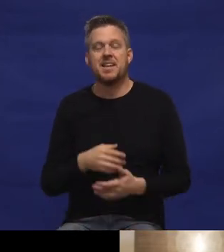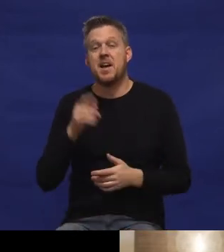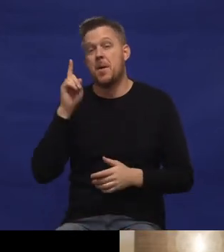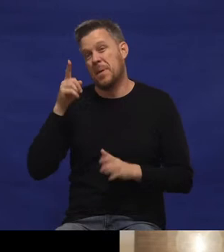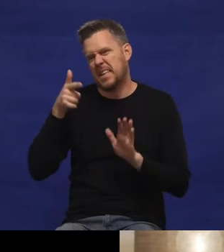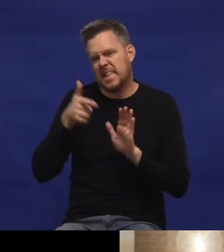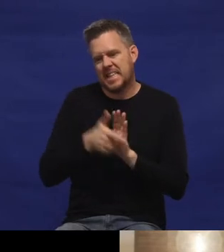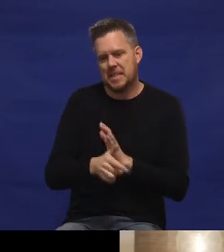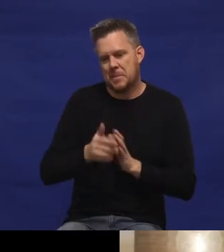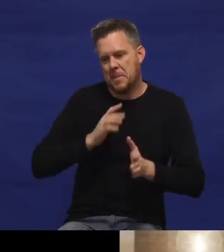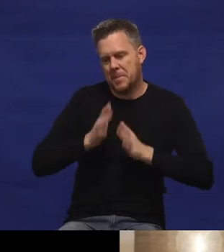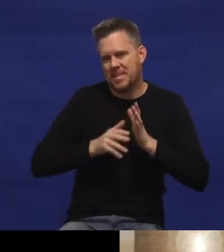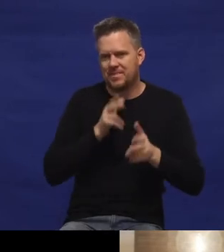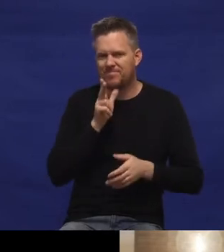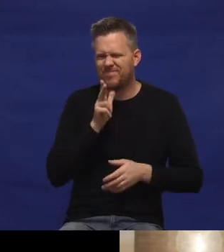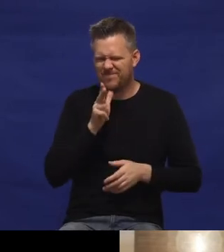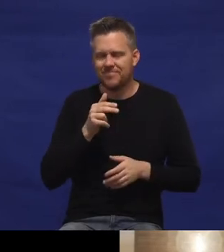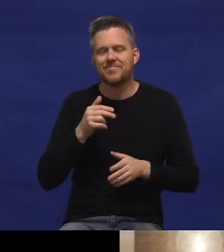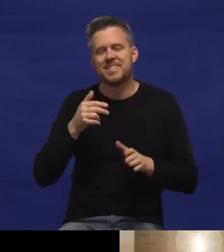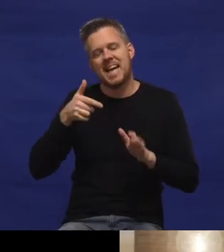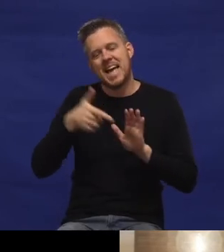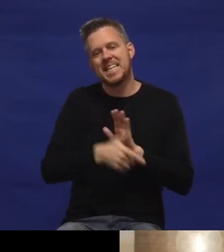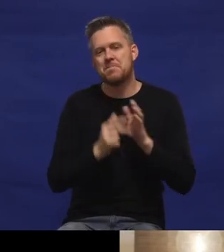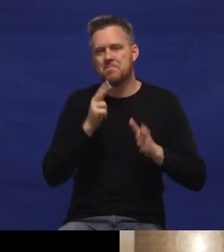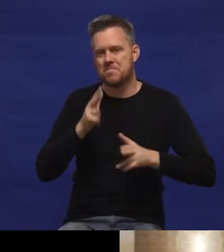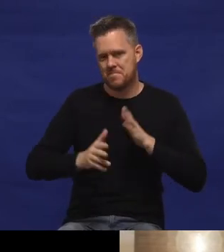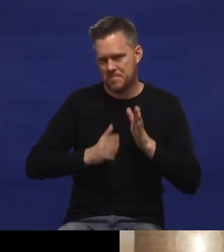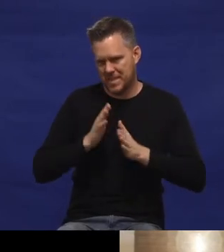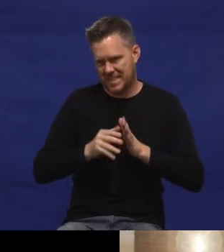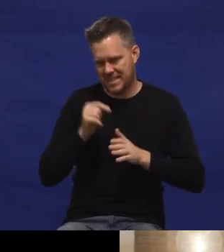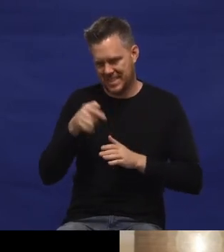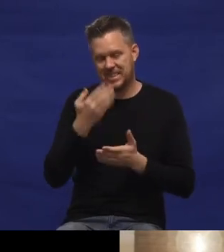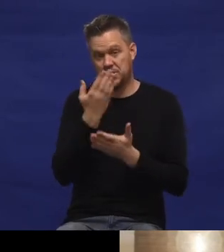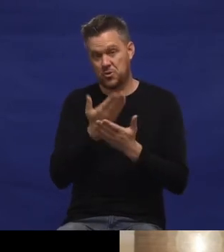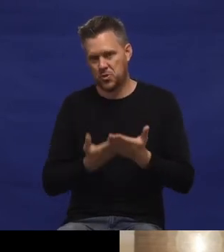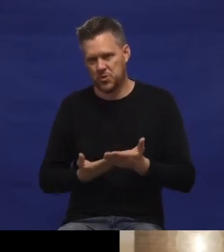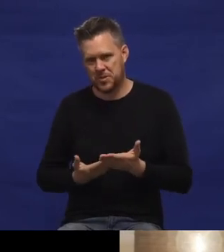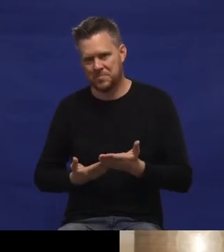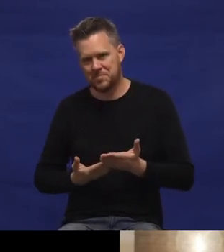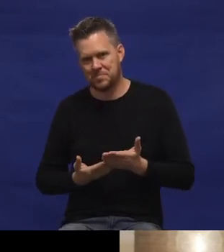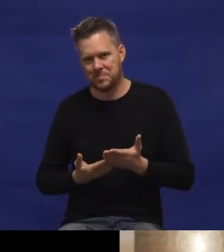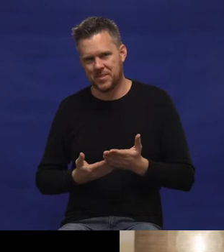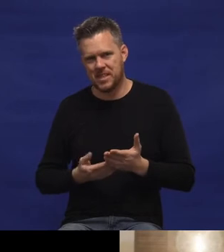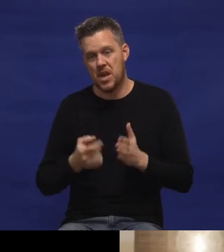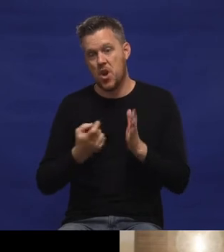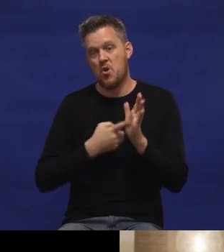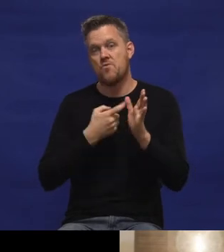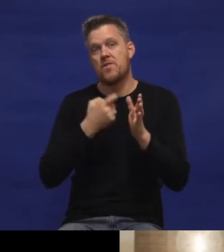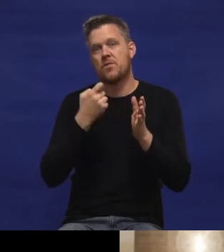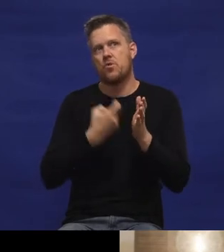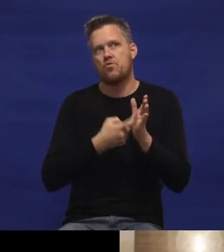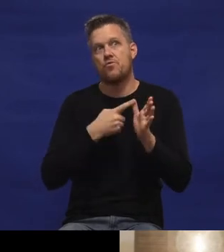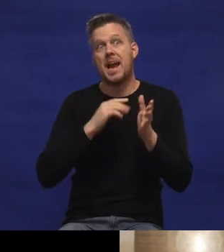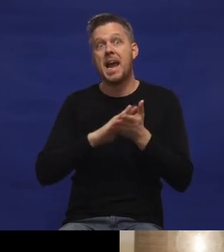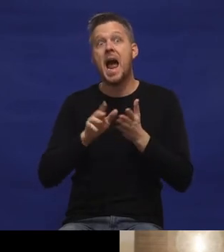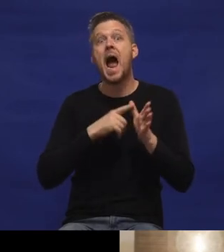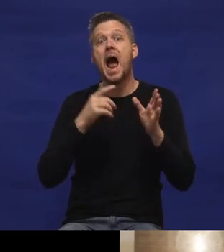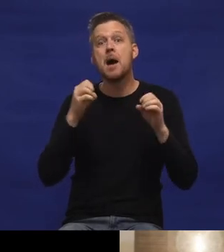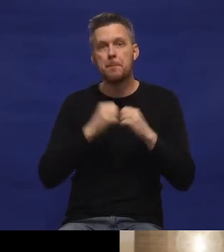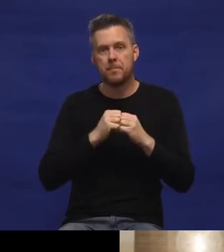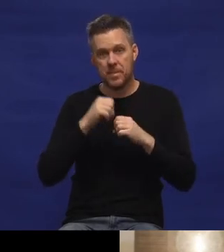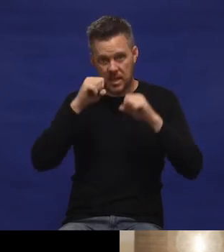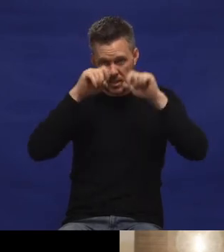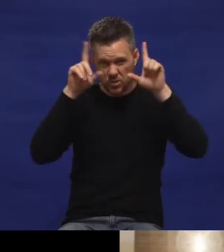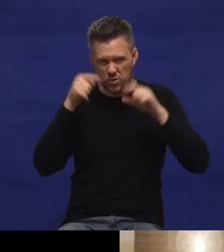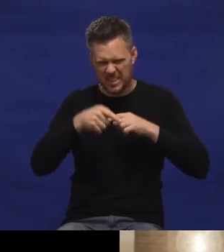a deeper meaning to this story. You see, Rahab understood that Jericho was doomed for destruction,